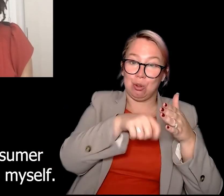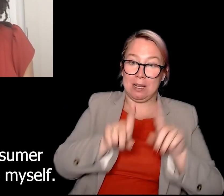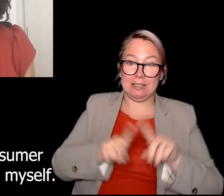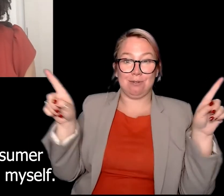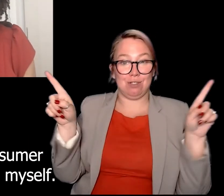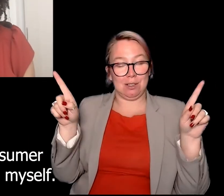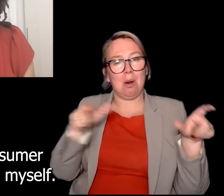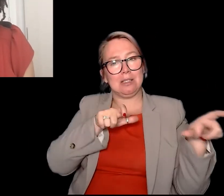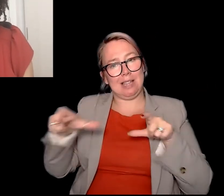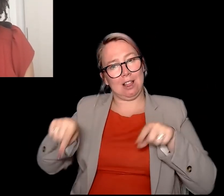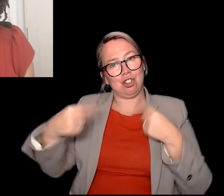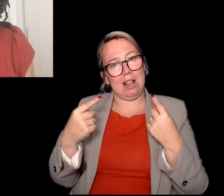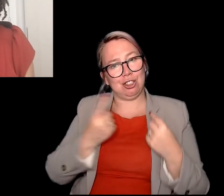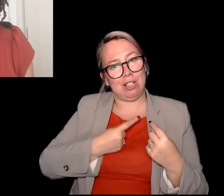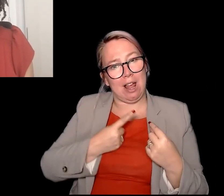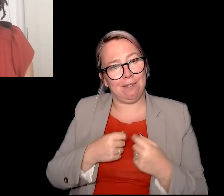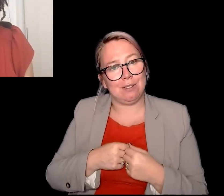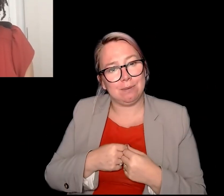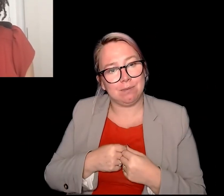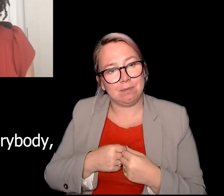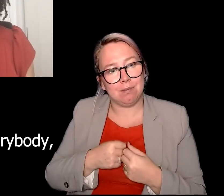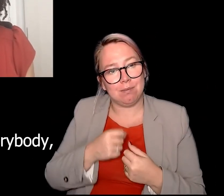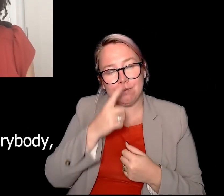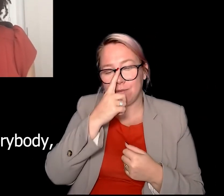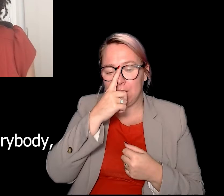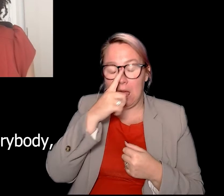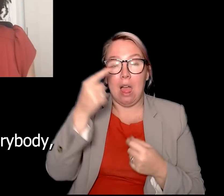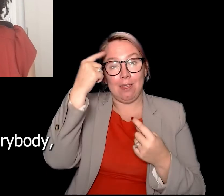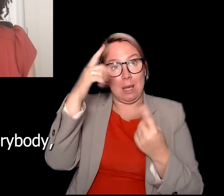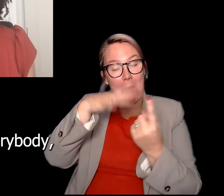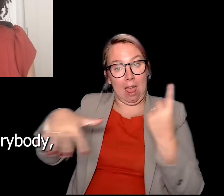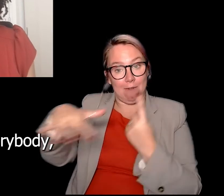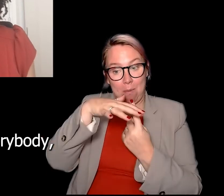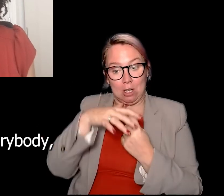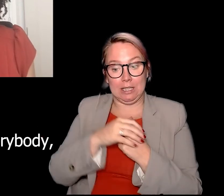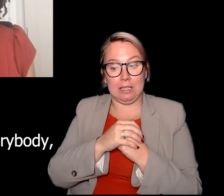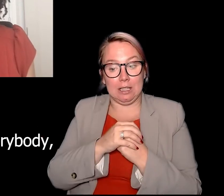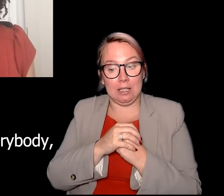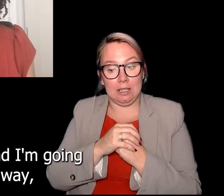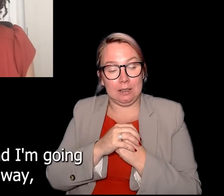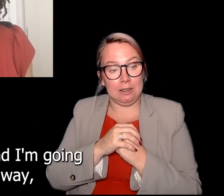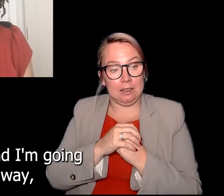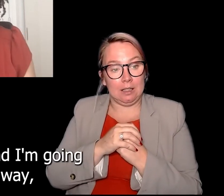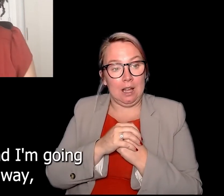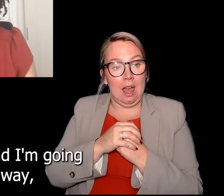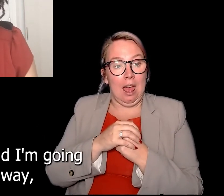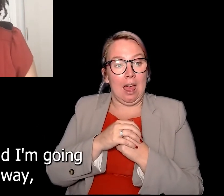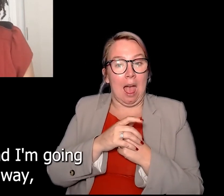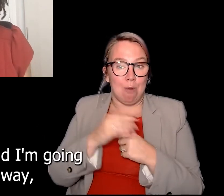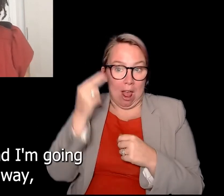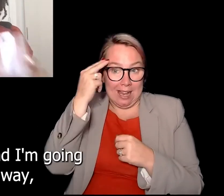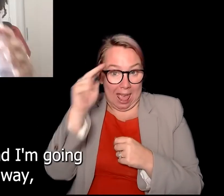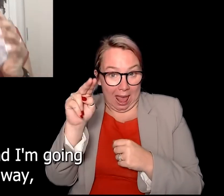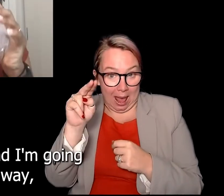to continue to challenge myself. Got it. So if we talk about that kind of for everybody, so and